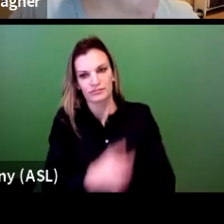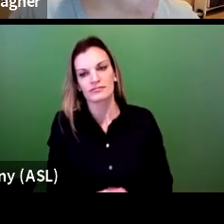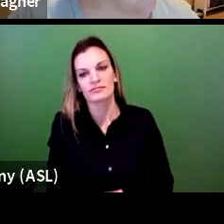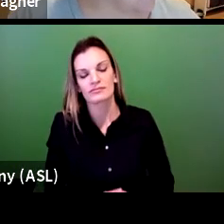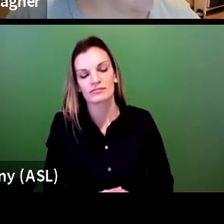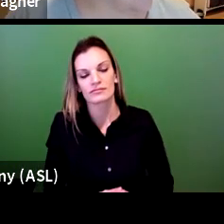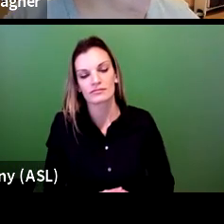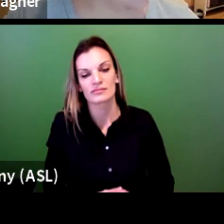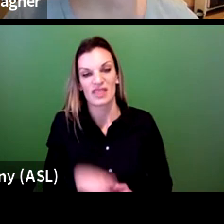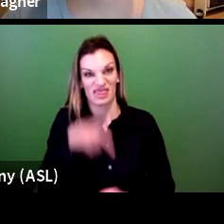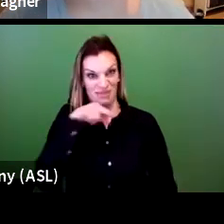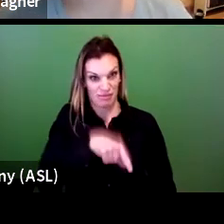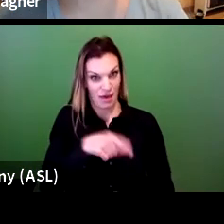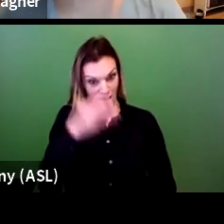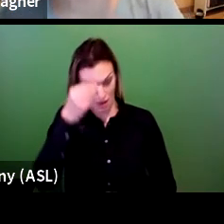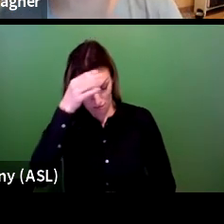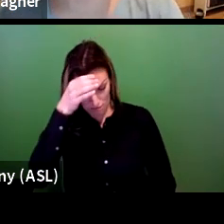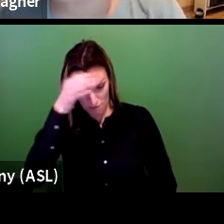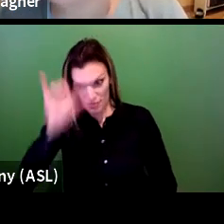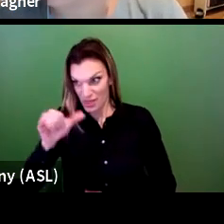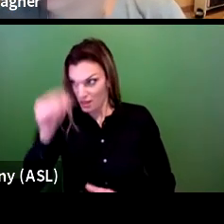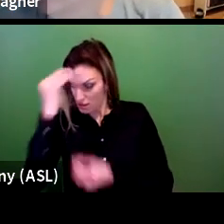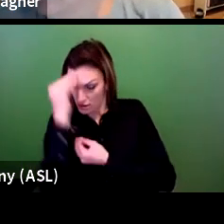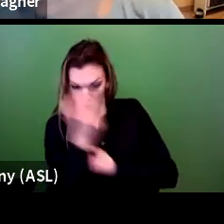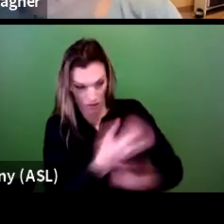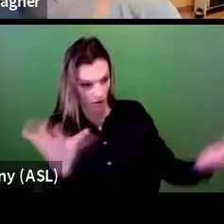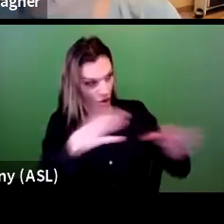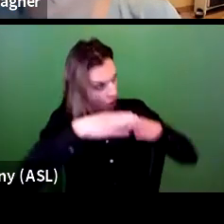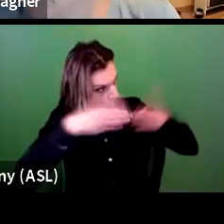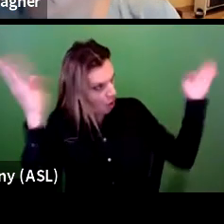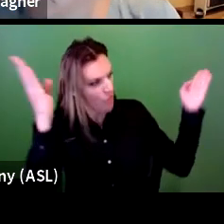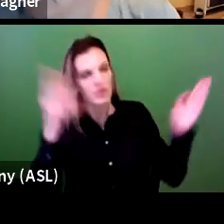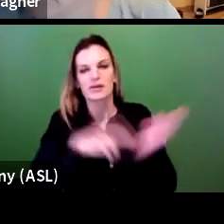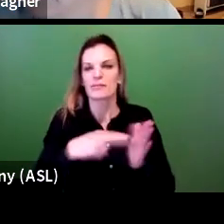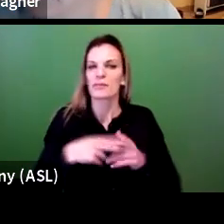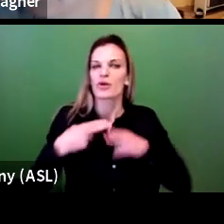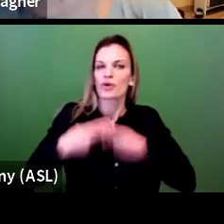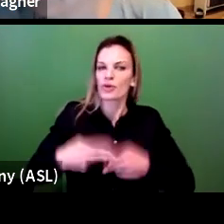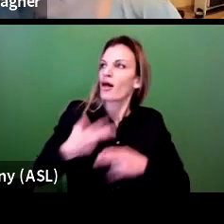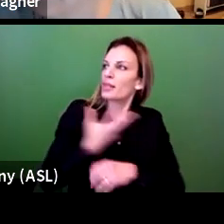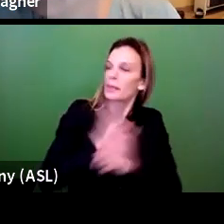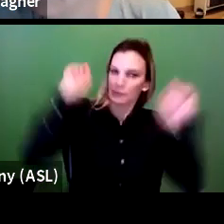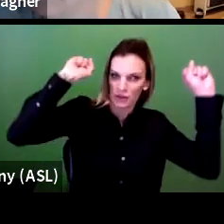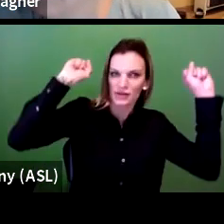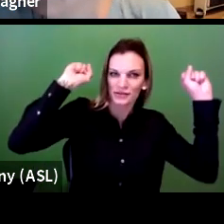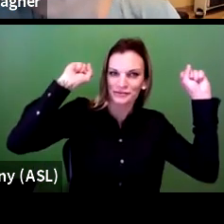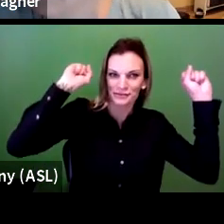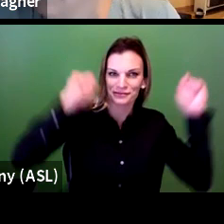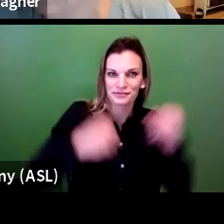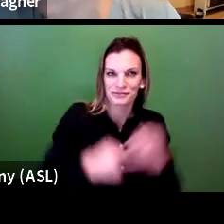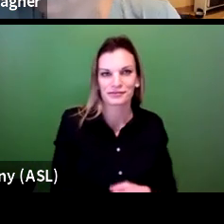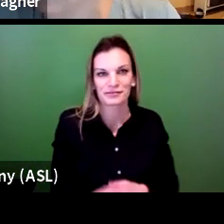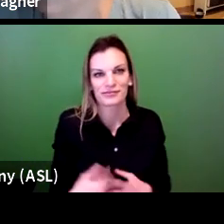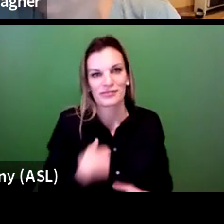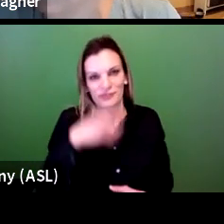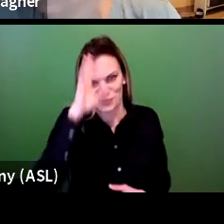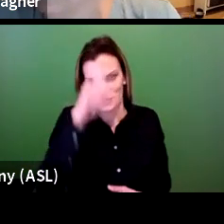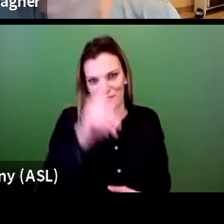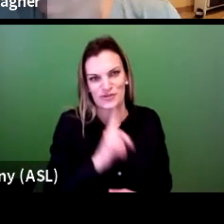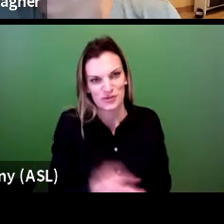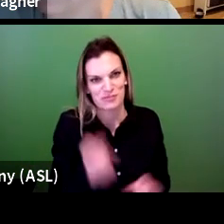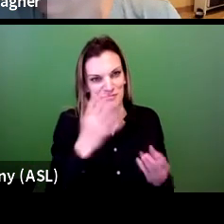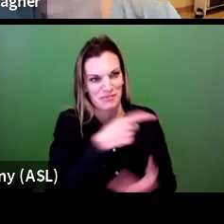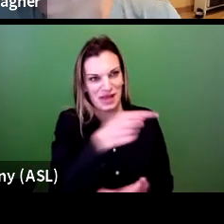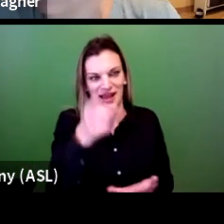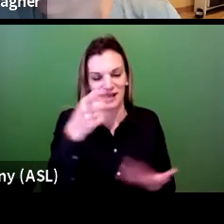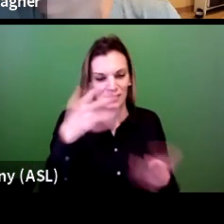only guardian of true liberty. I think every journalist probably has that on his or her wall, because that really is talking